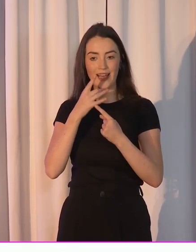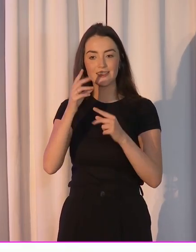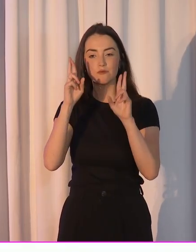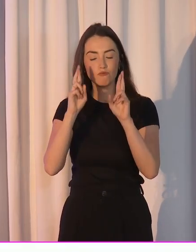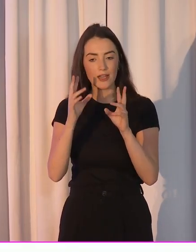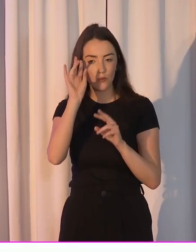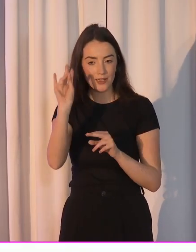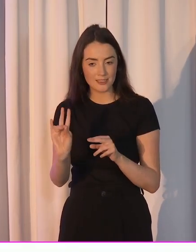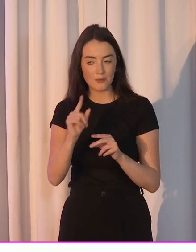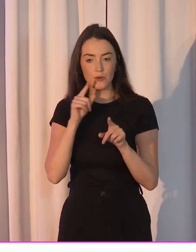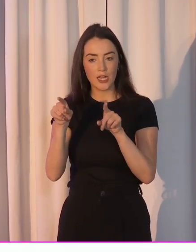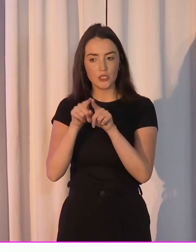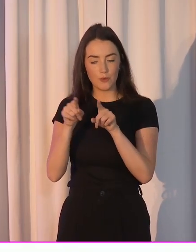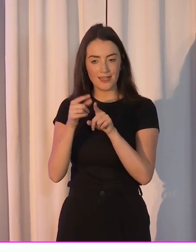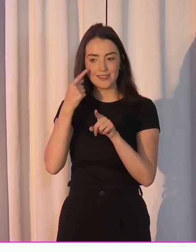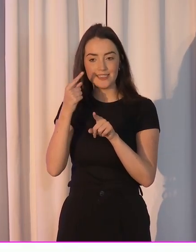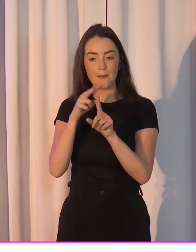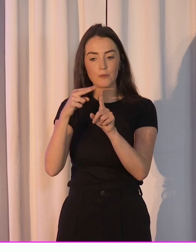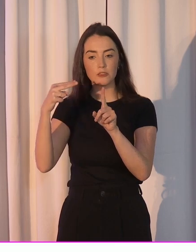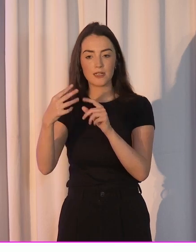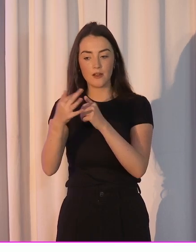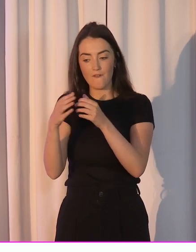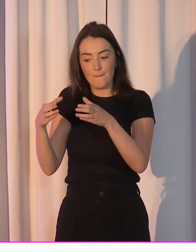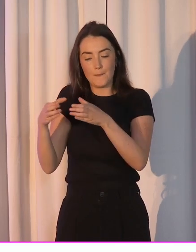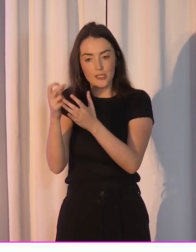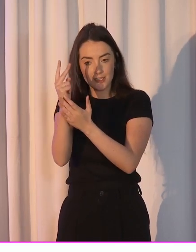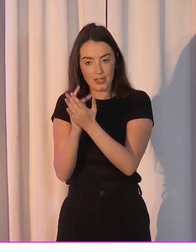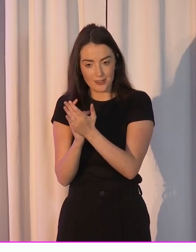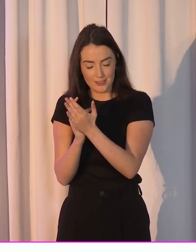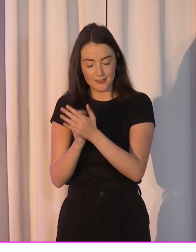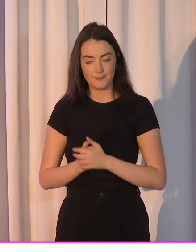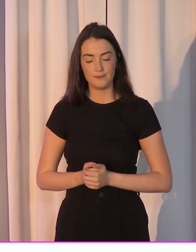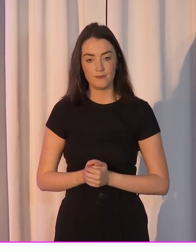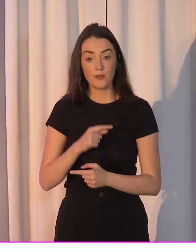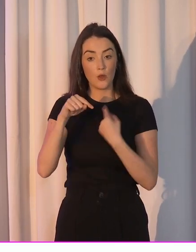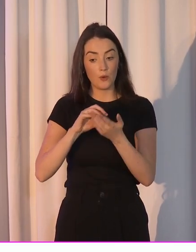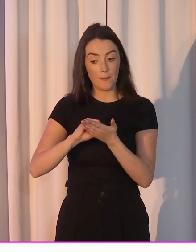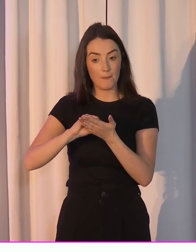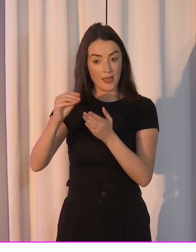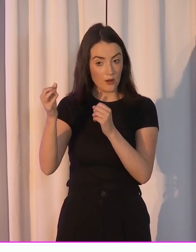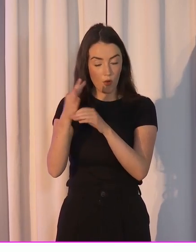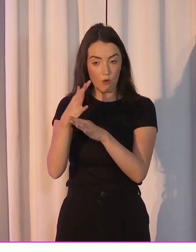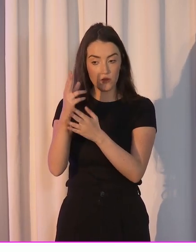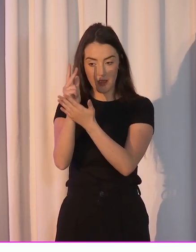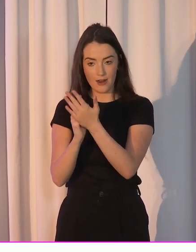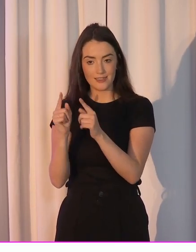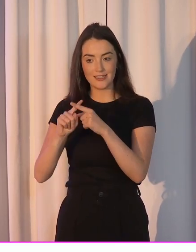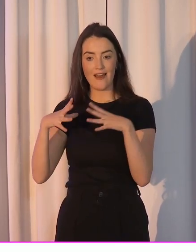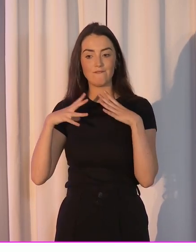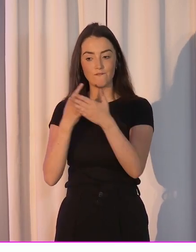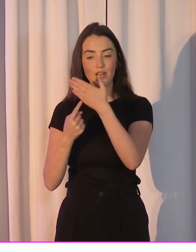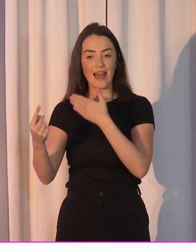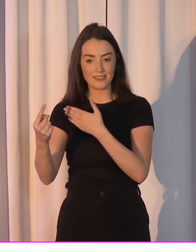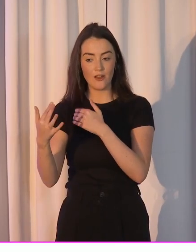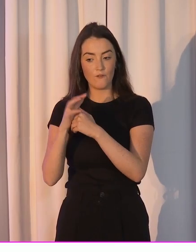questions and better capture the perspectives of marginalised artists and arts workers. We paid all artists and freelance arts workers for their